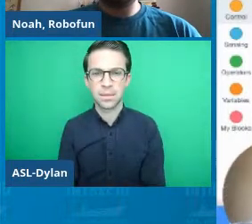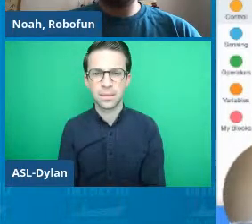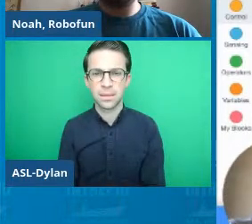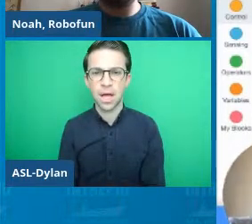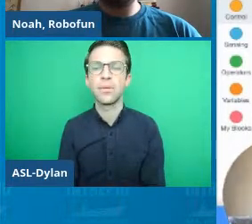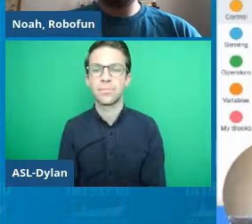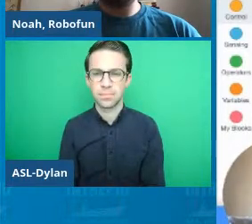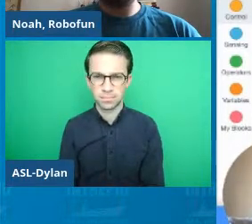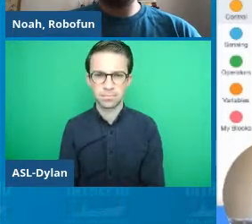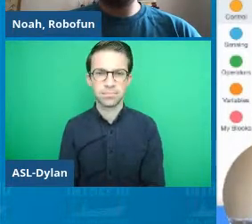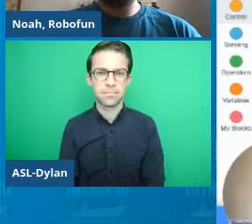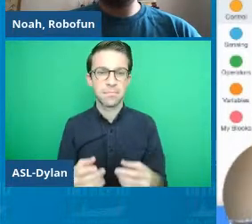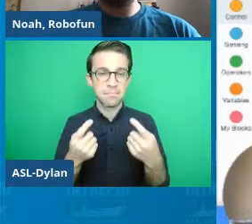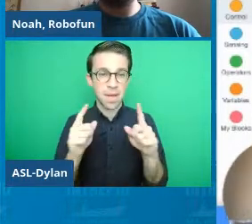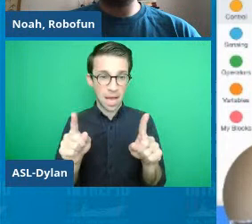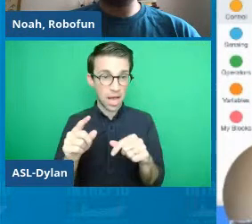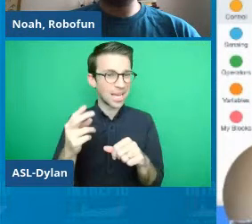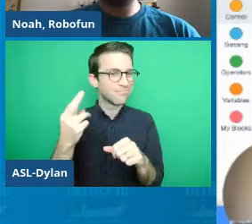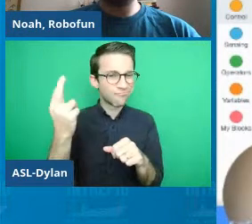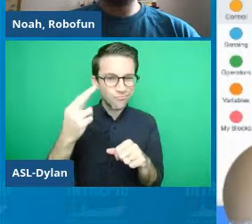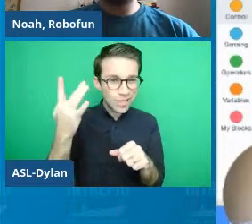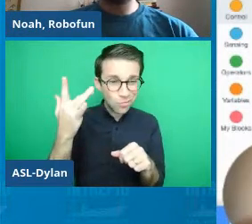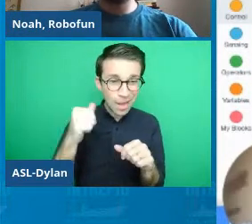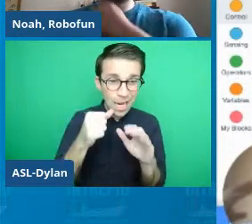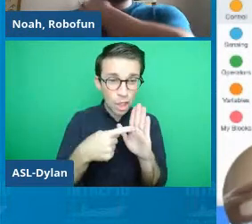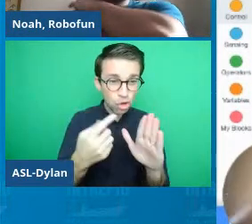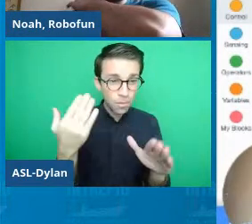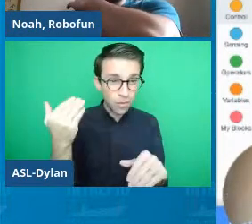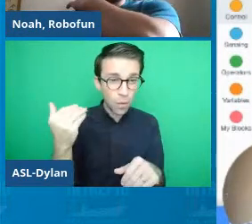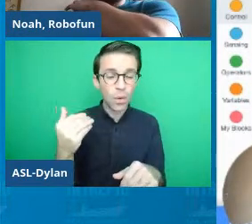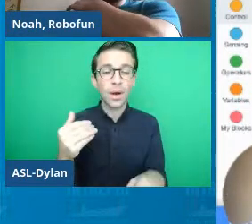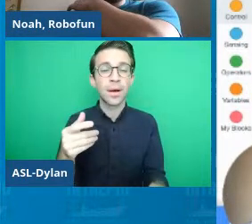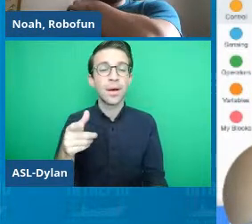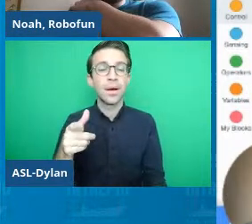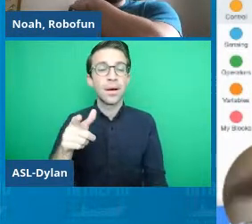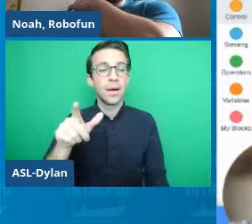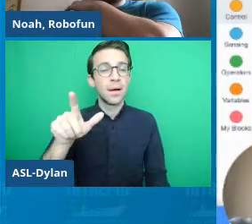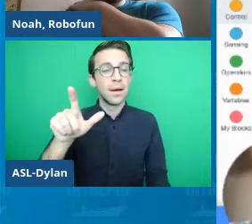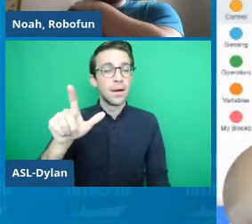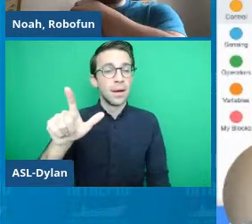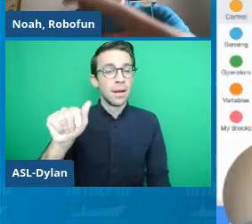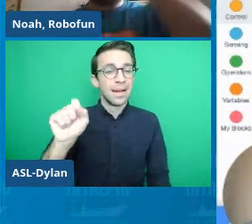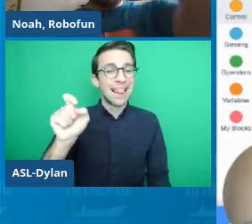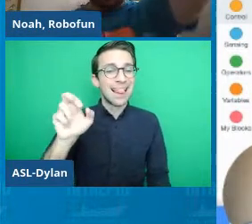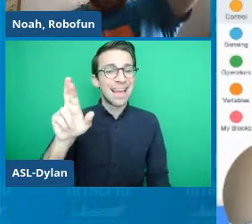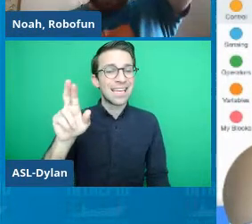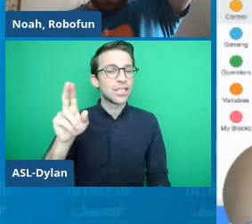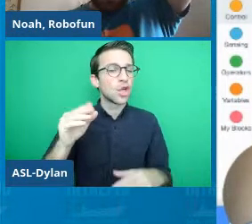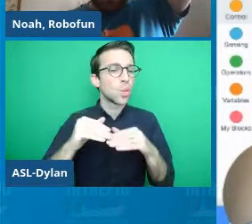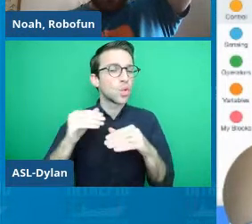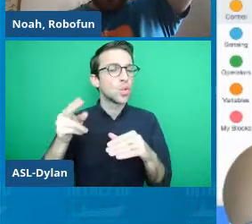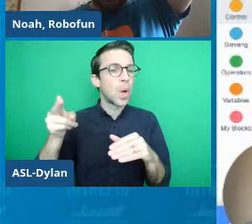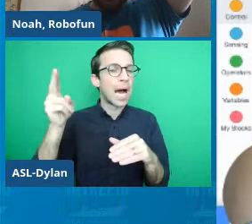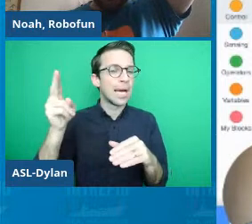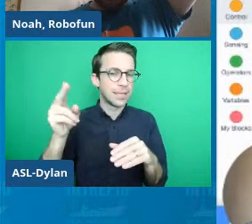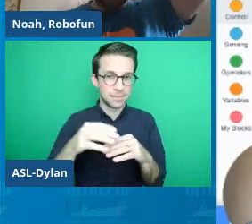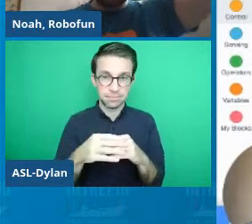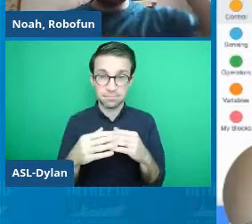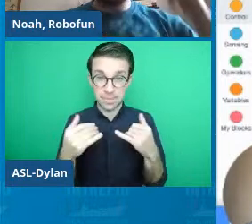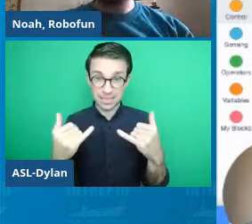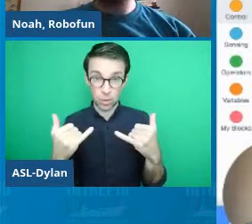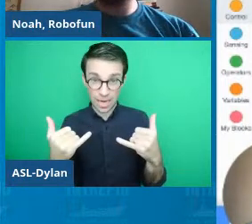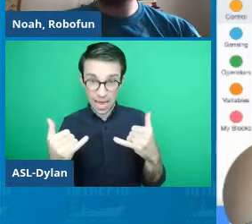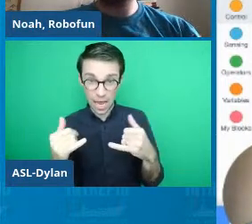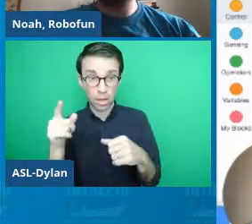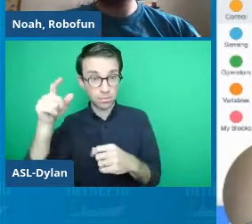Okay, so what it was, guys, was that the laser was too high. It was positioned too high. So now he can shoot